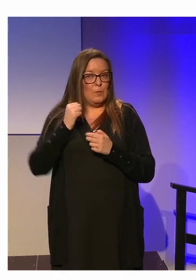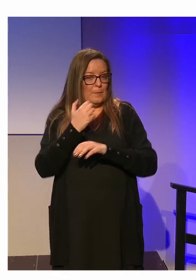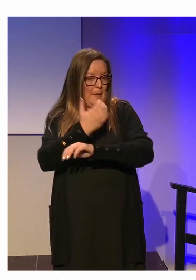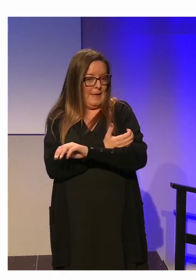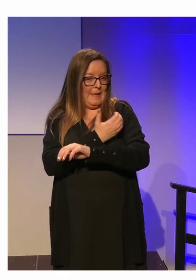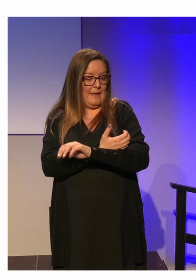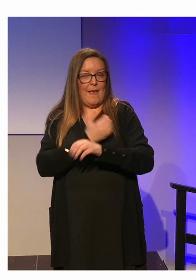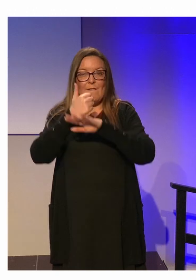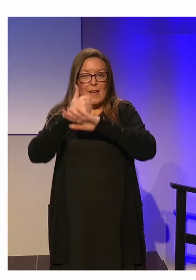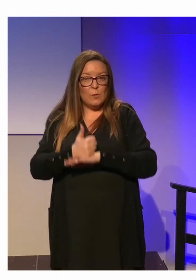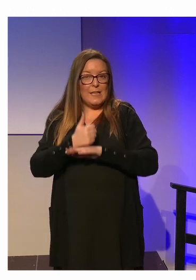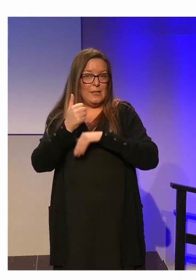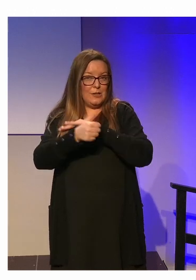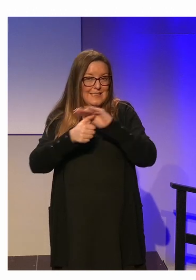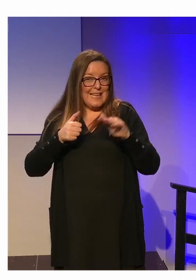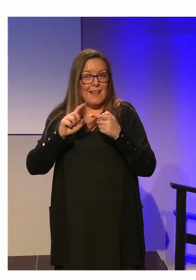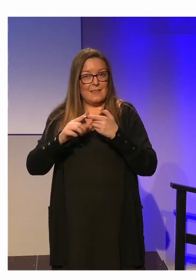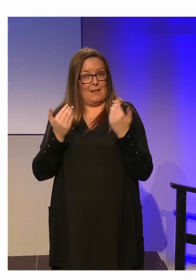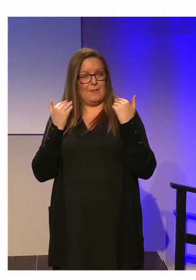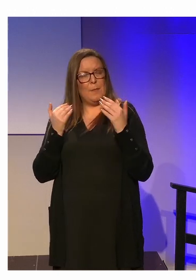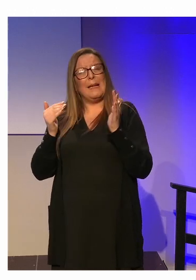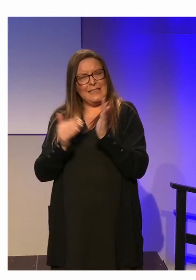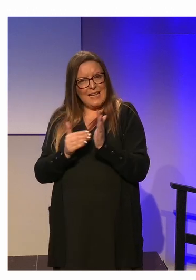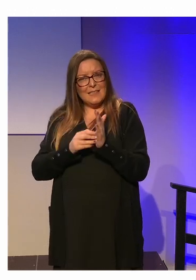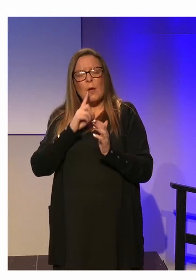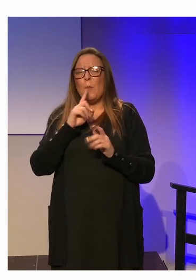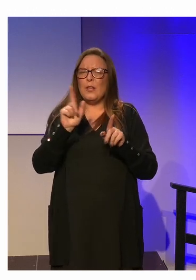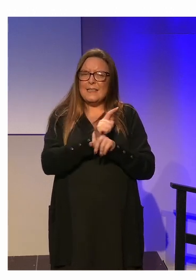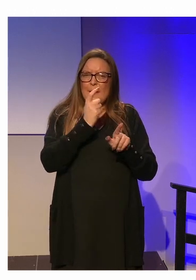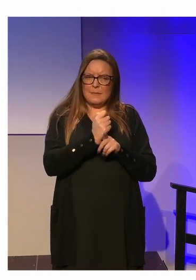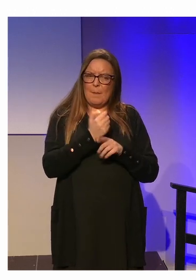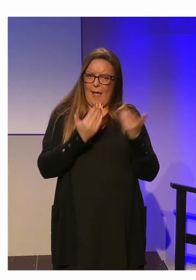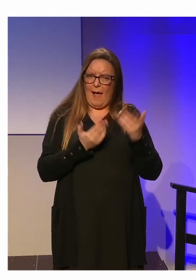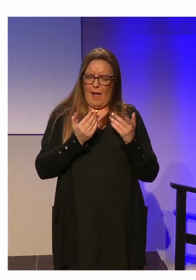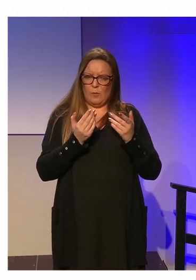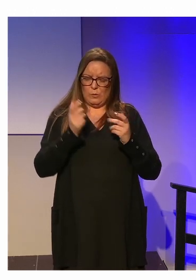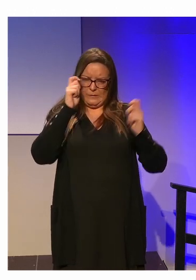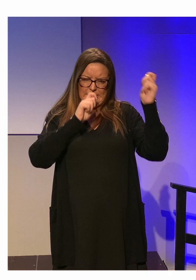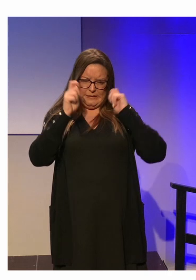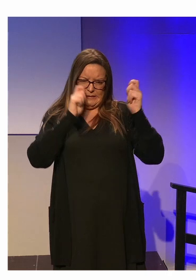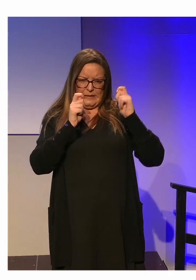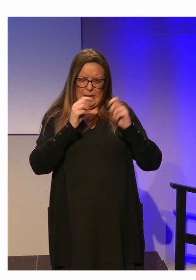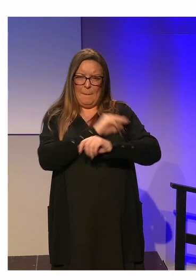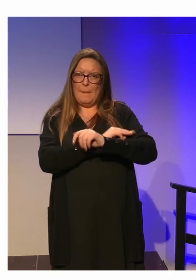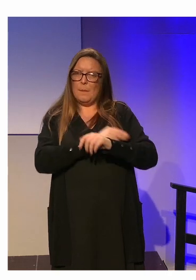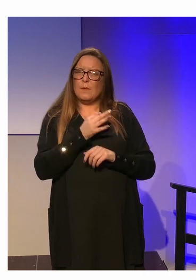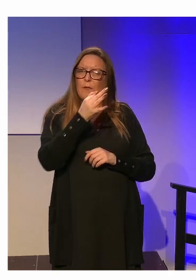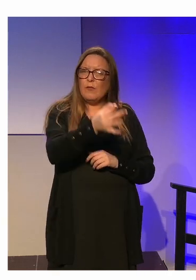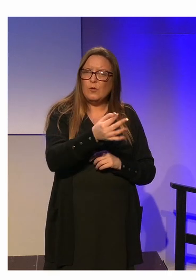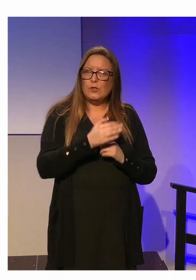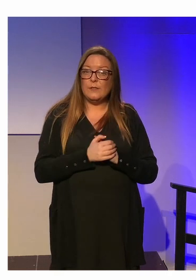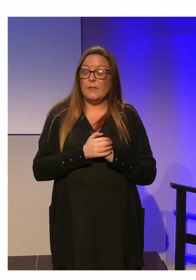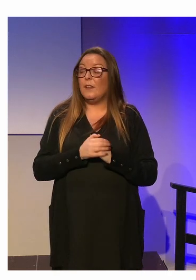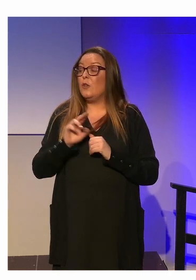skills, not saying that. But we also have to teach people how to figure out the problems of the future. And so this